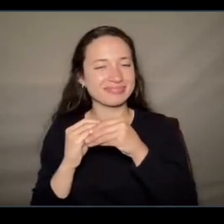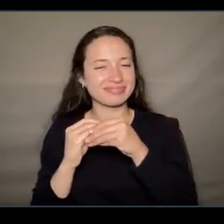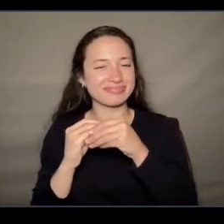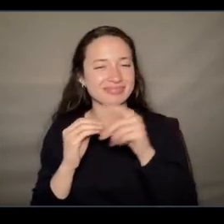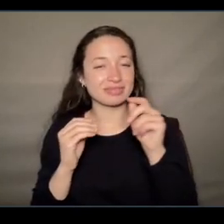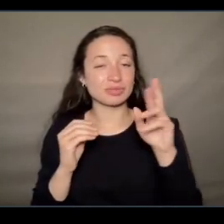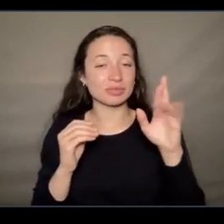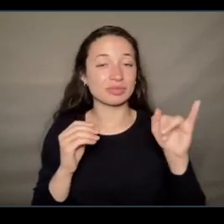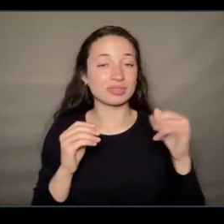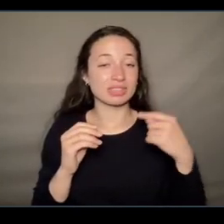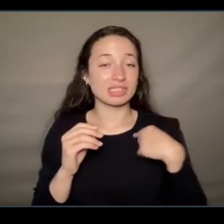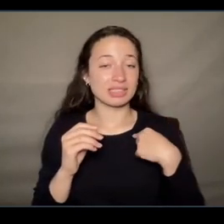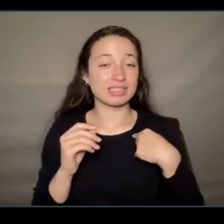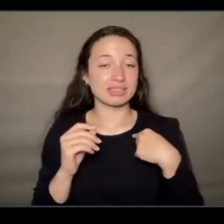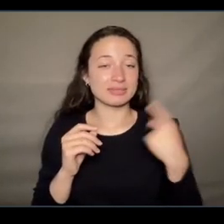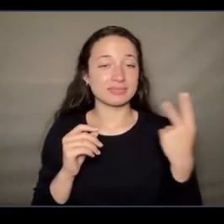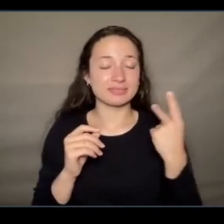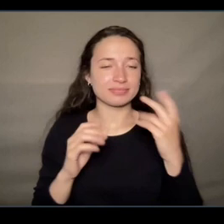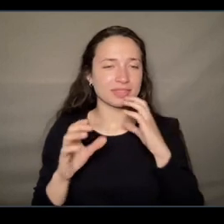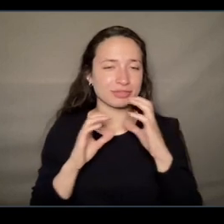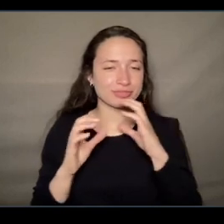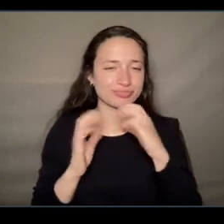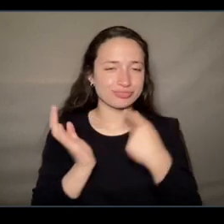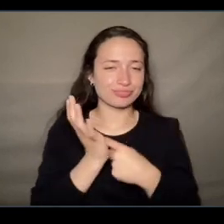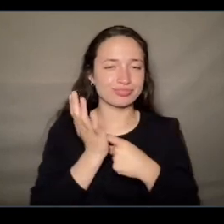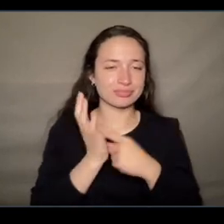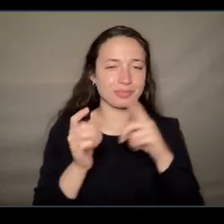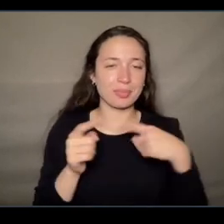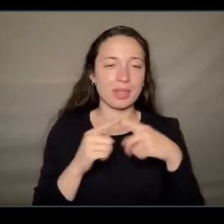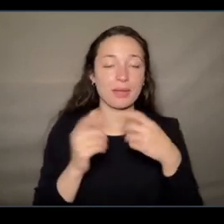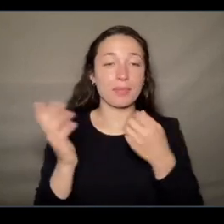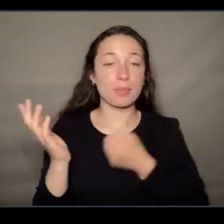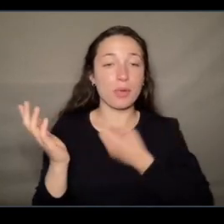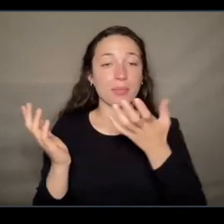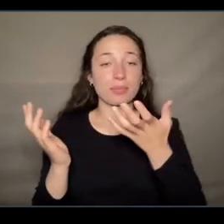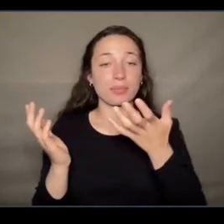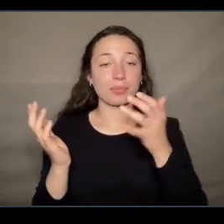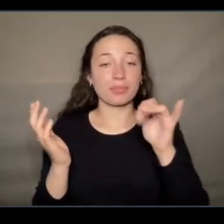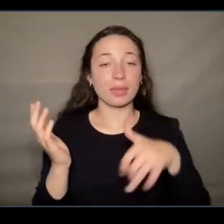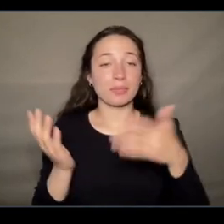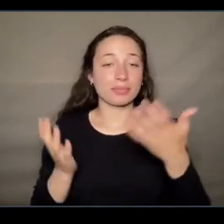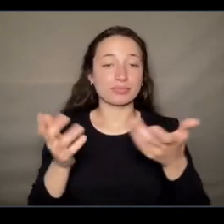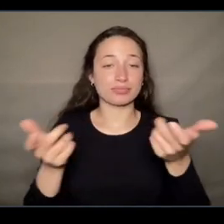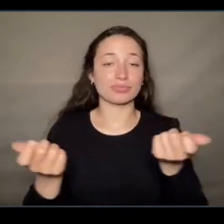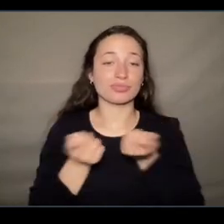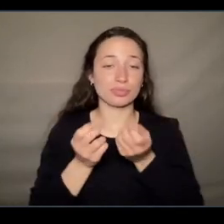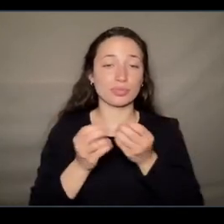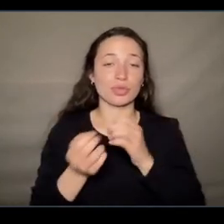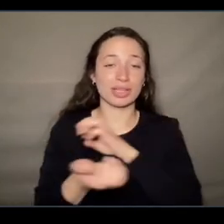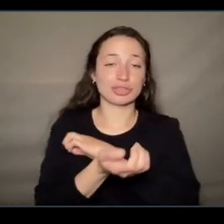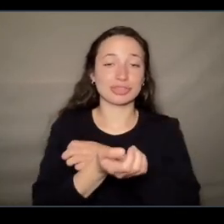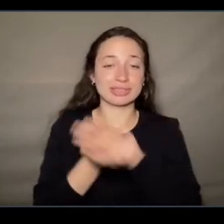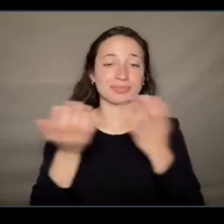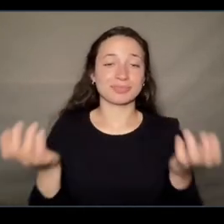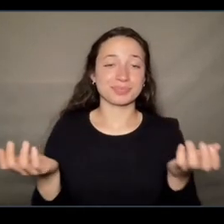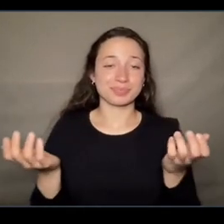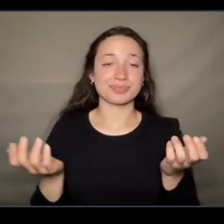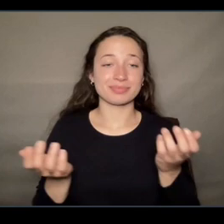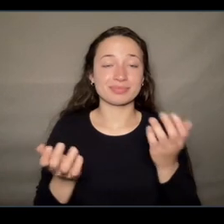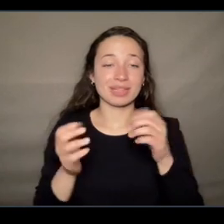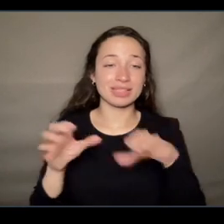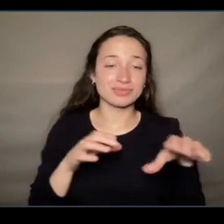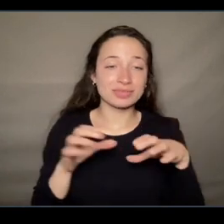I'll just add here, Tori and I had a conversation recently about, you know, the kind of poem that might draw more energy